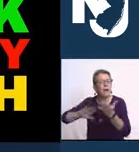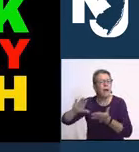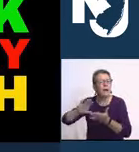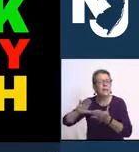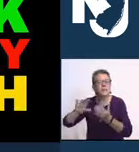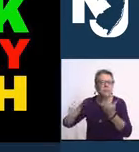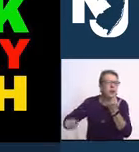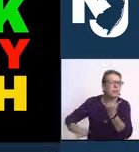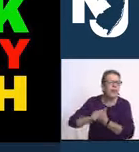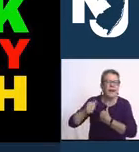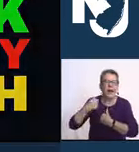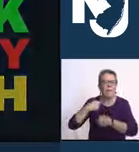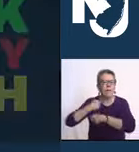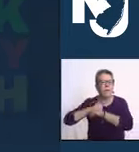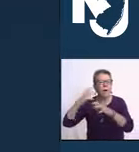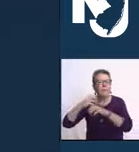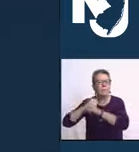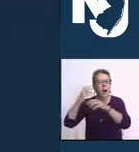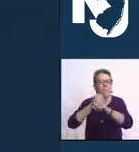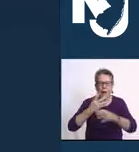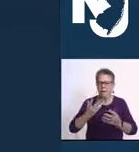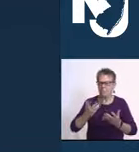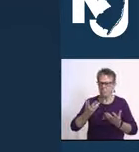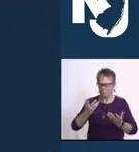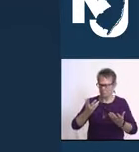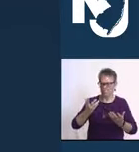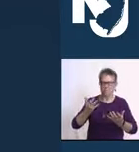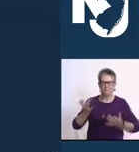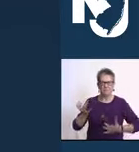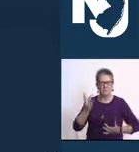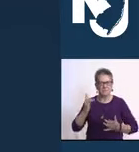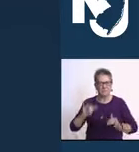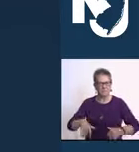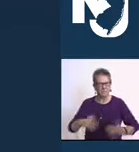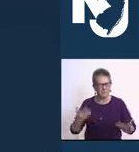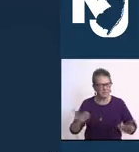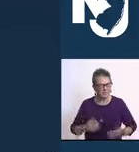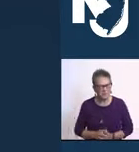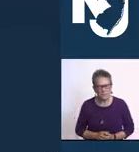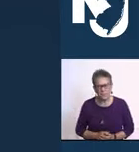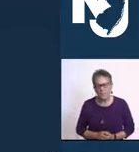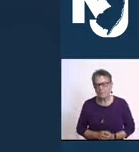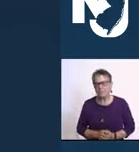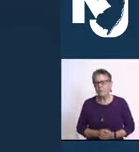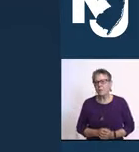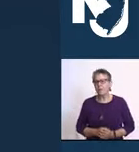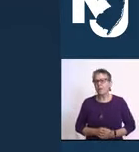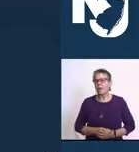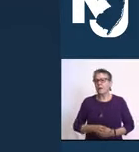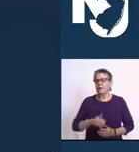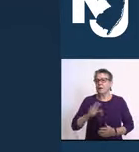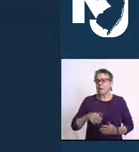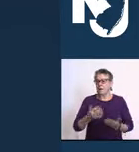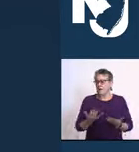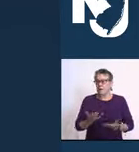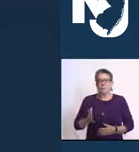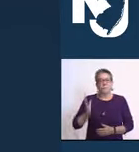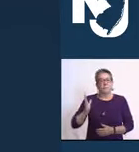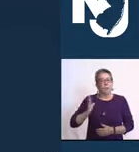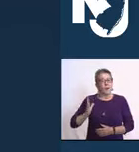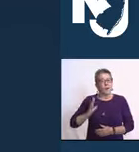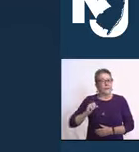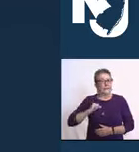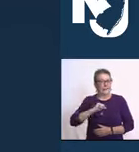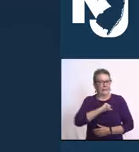notable passings. First, former Assemblywoman, former President of the Board of Public Utilities, and former Superior Court